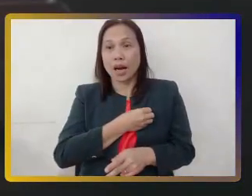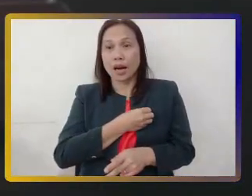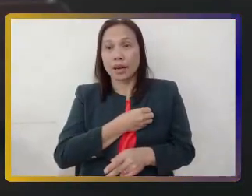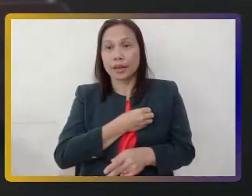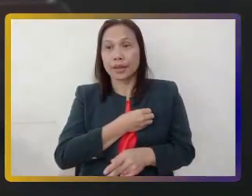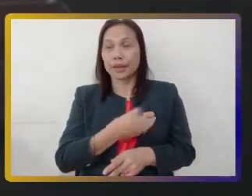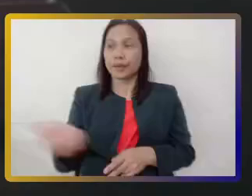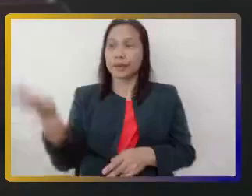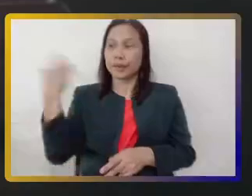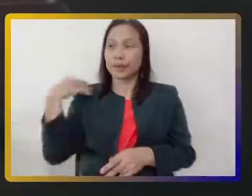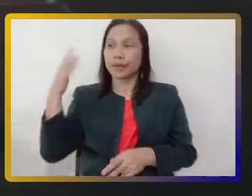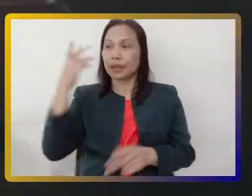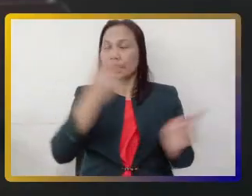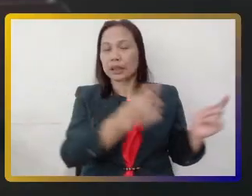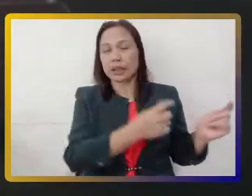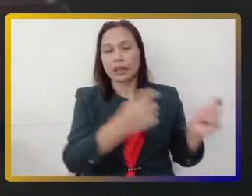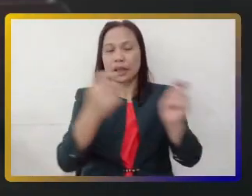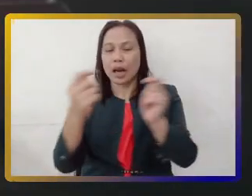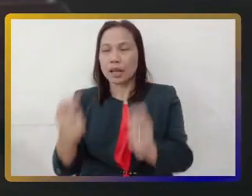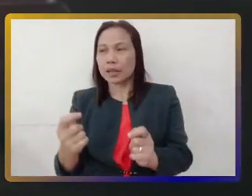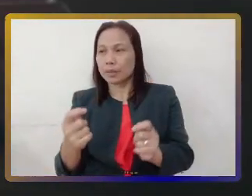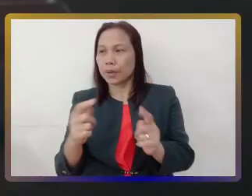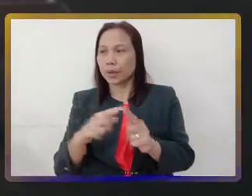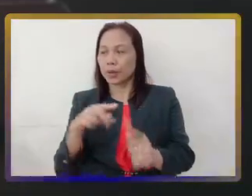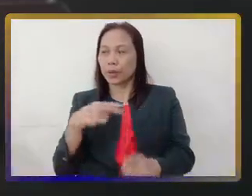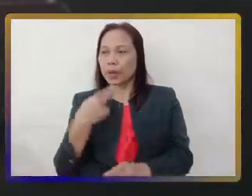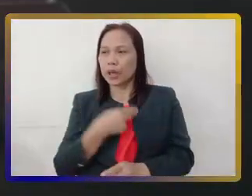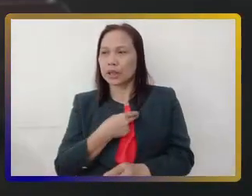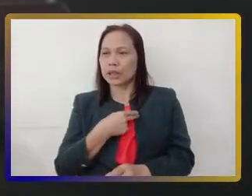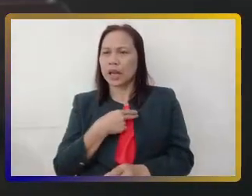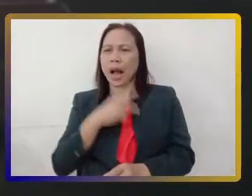christidentifrtiity first thing that you have to check